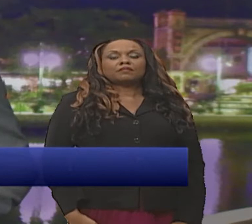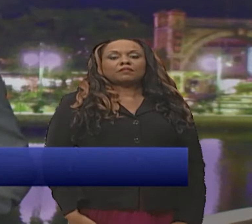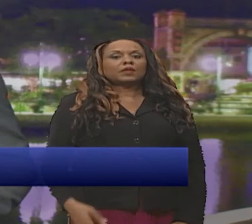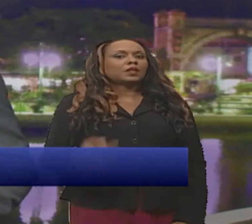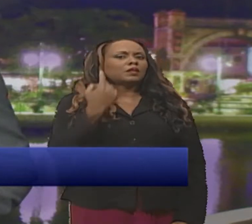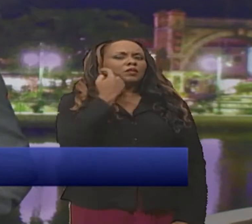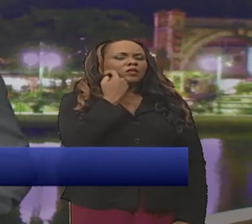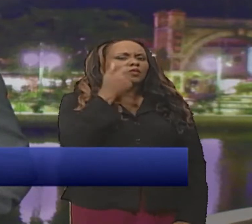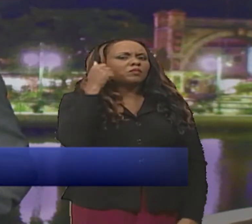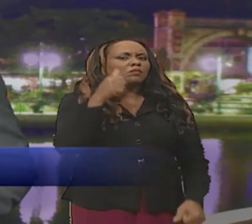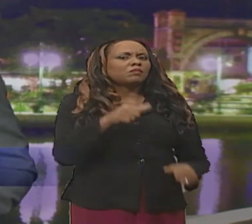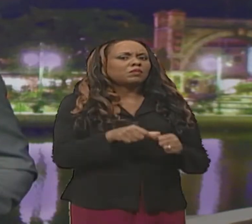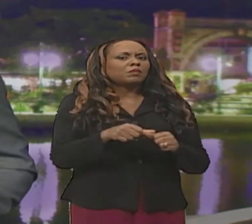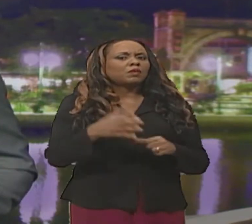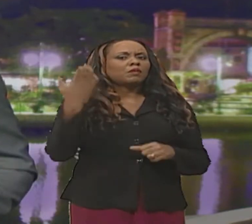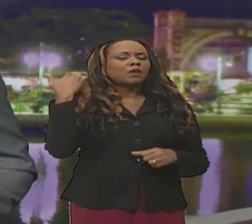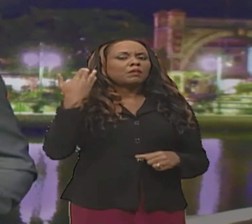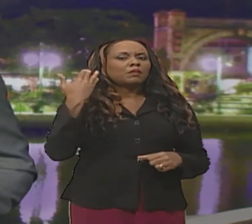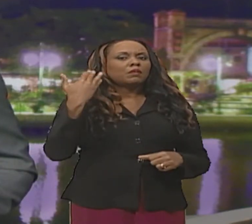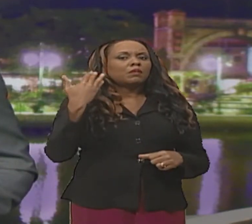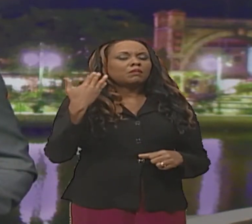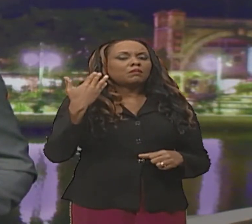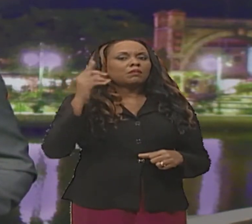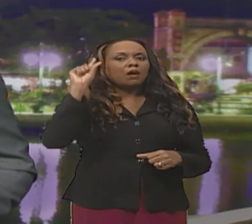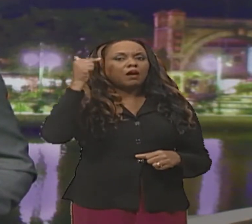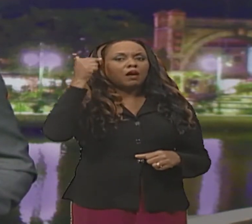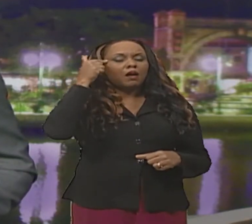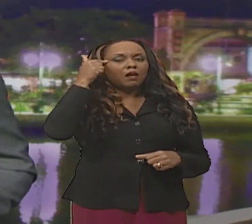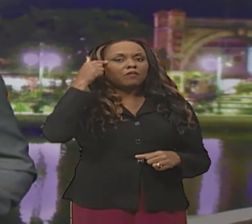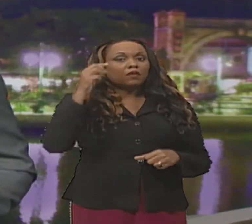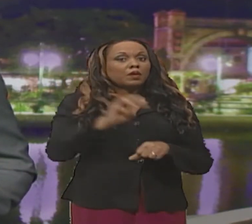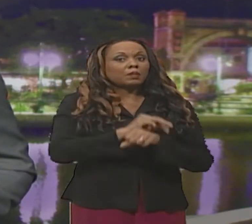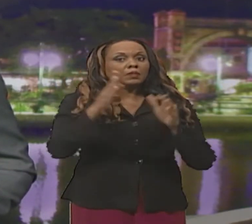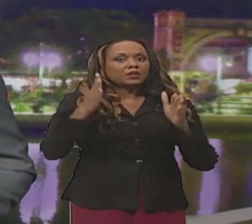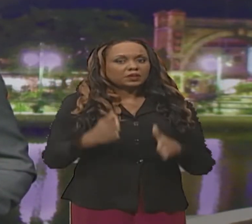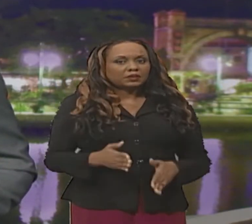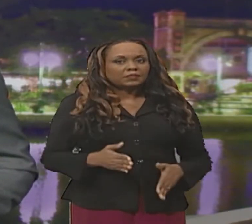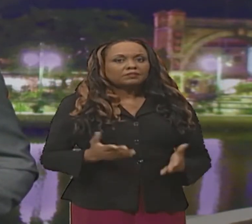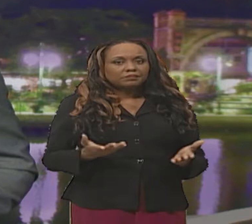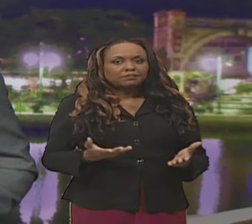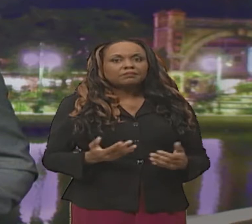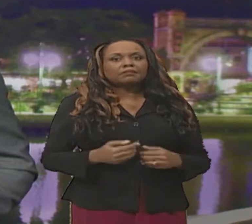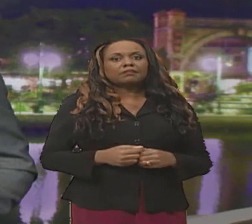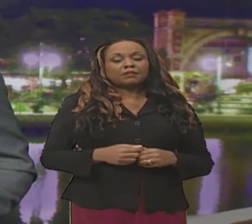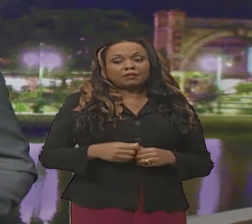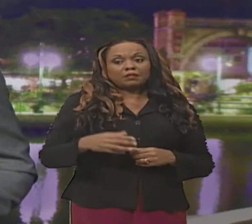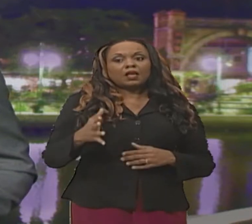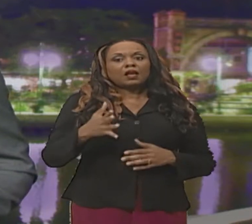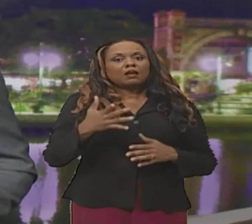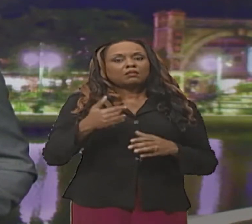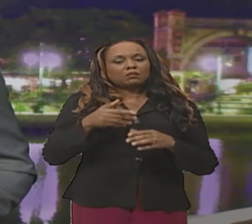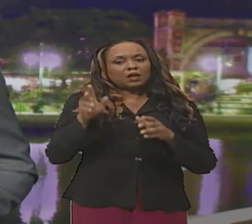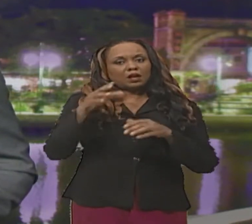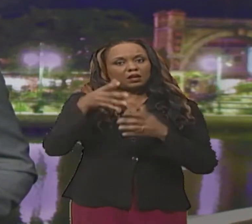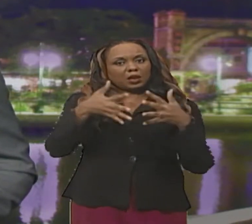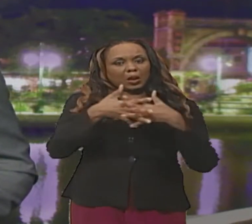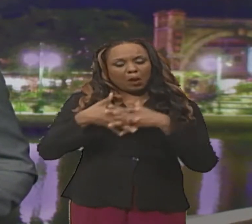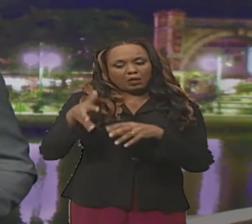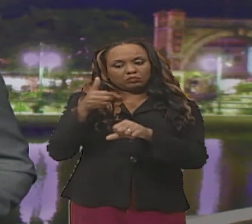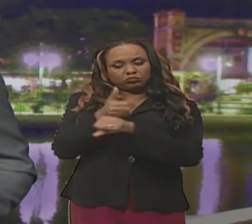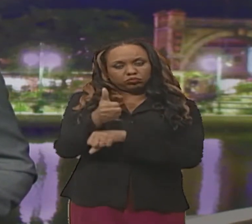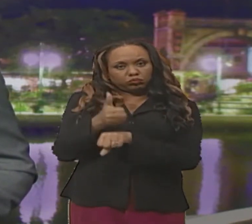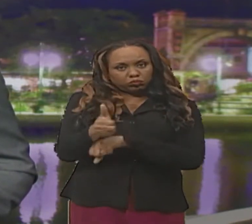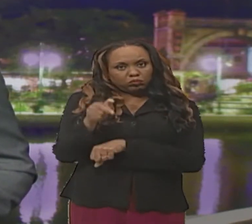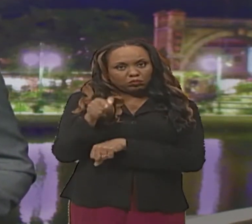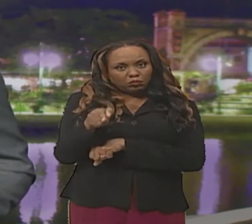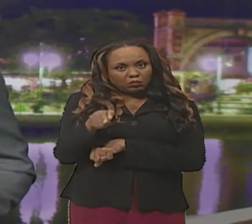recent U.S. indictment of a former cabinet minister and the subsequent international attention represents a clear shot across the bow for